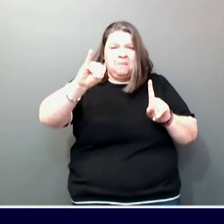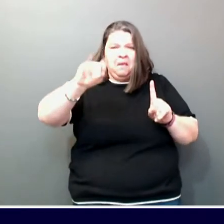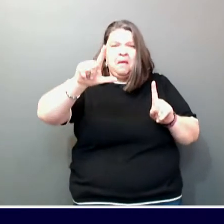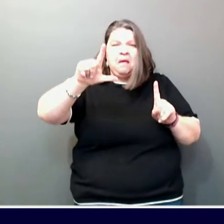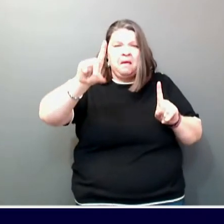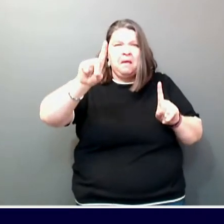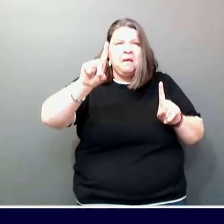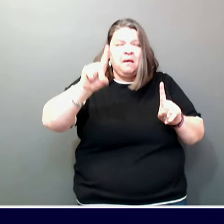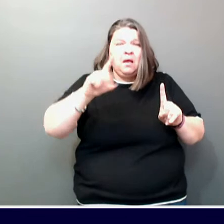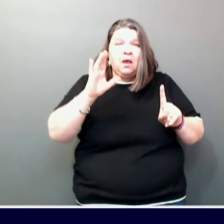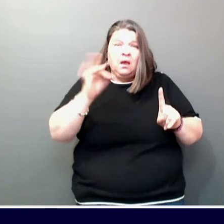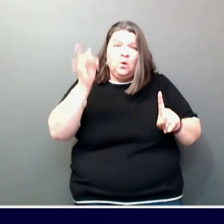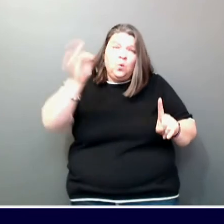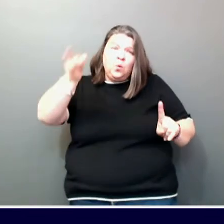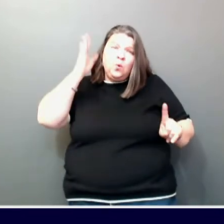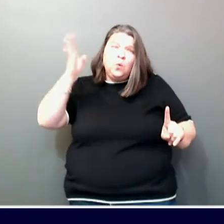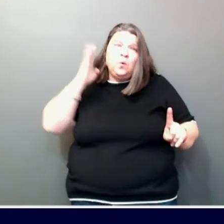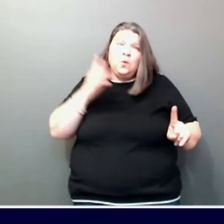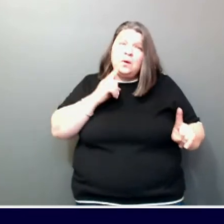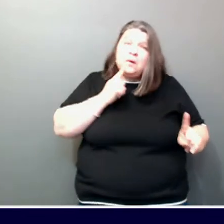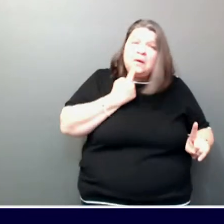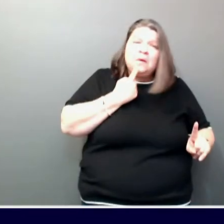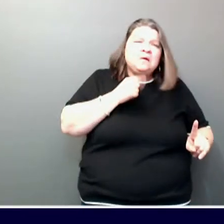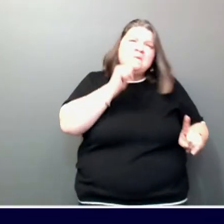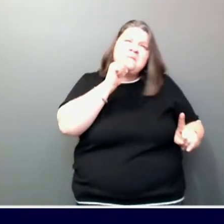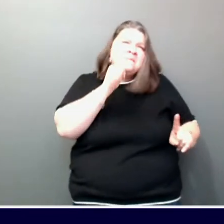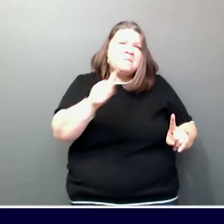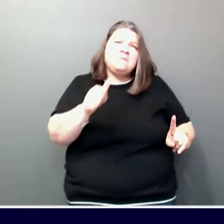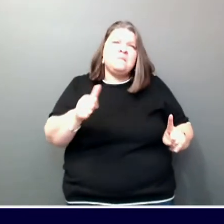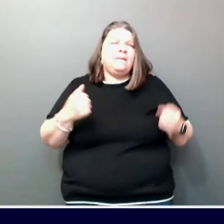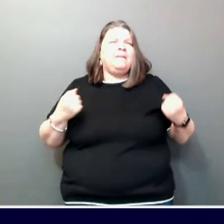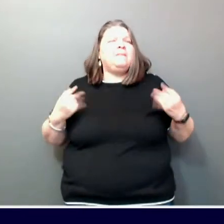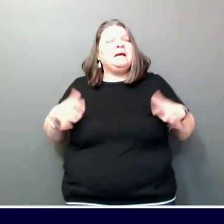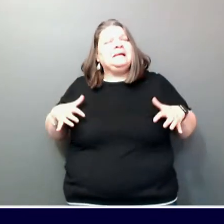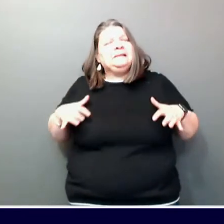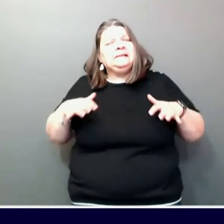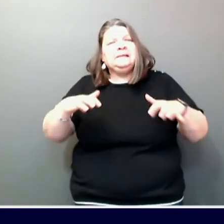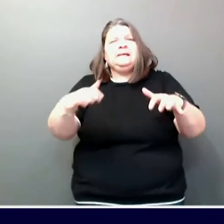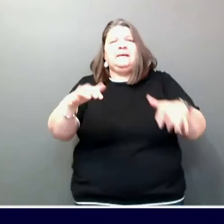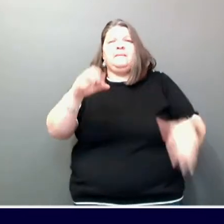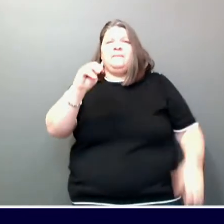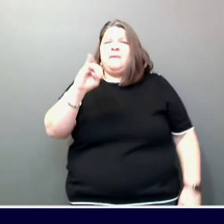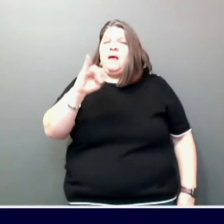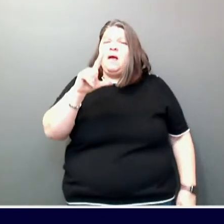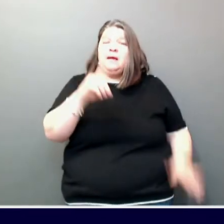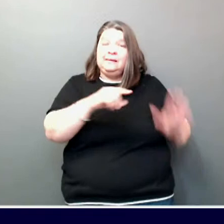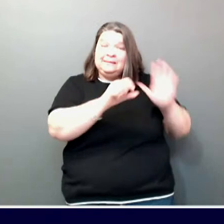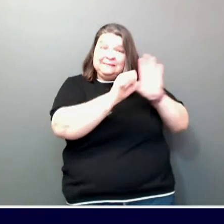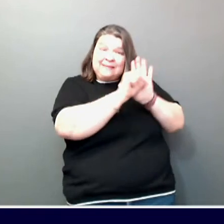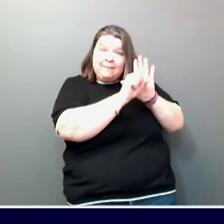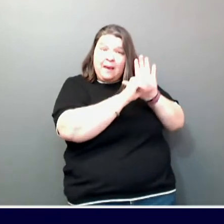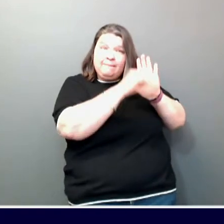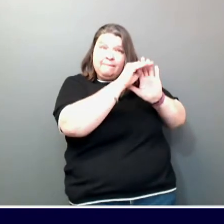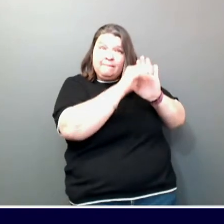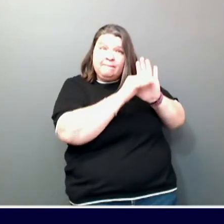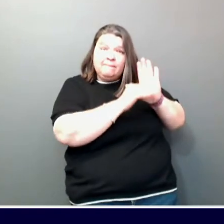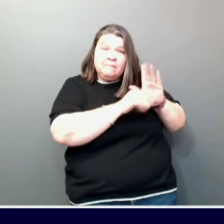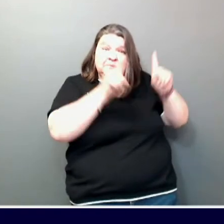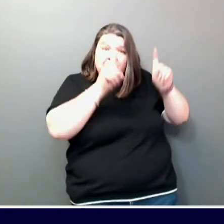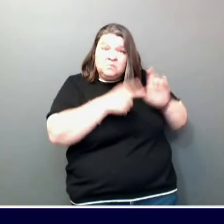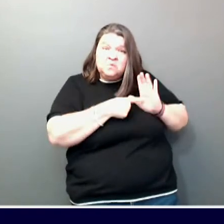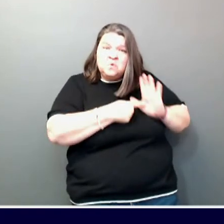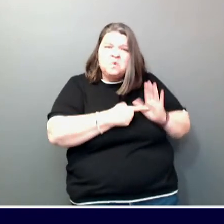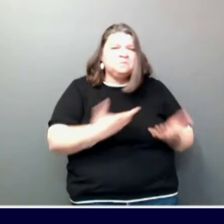have mild cases or even asymptomatic cases, and thus don't test at all, even though they might still be capable of spreading